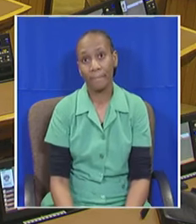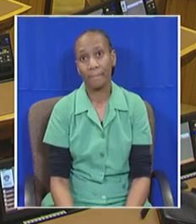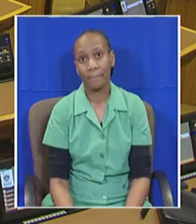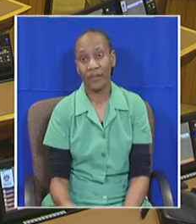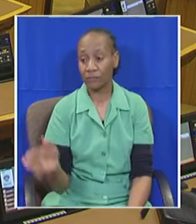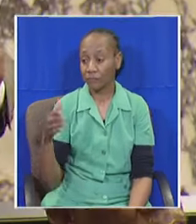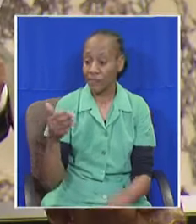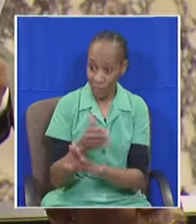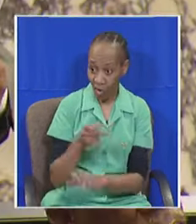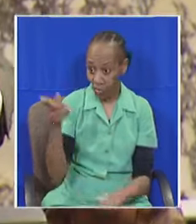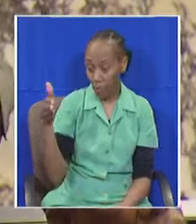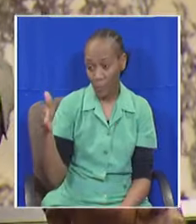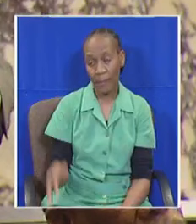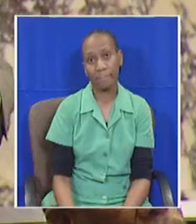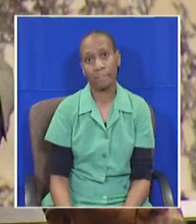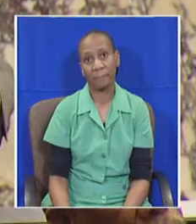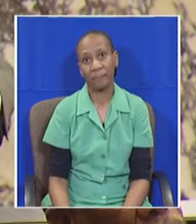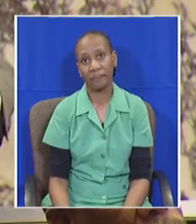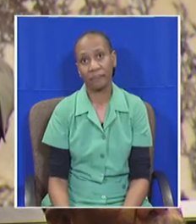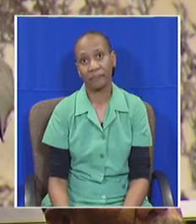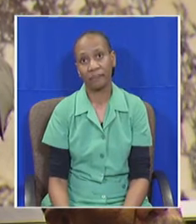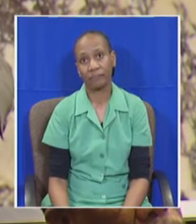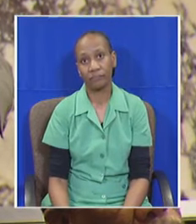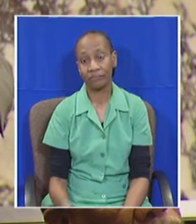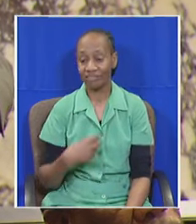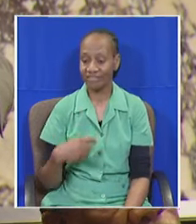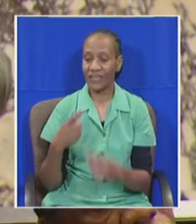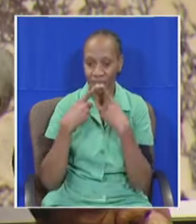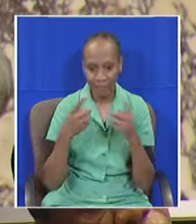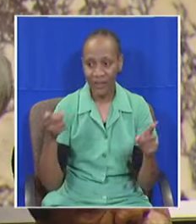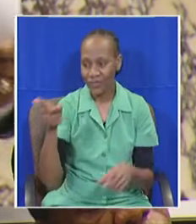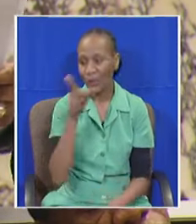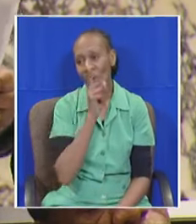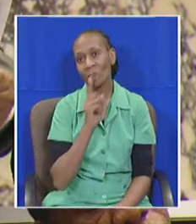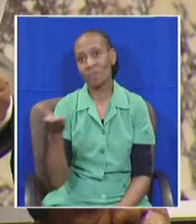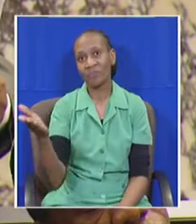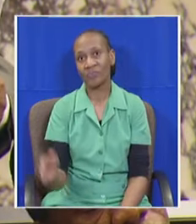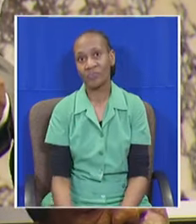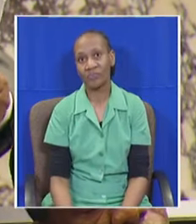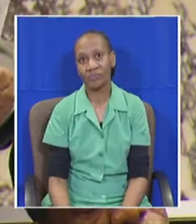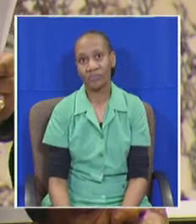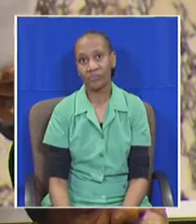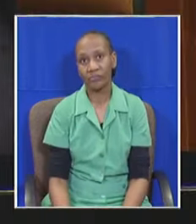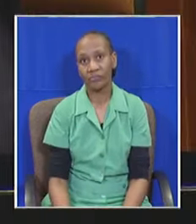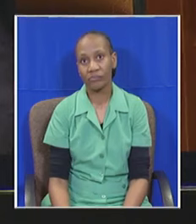not there. No, then you didn't respond. I did, I know. These are